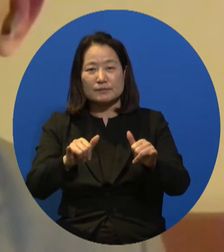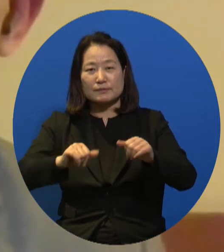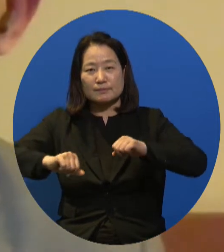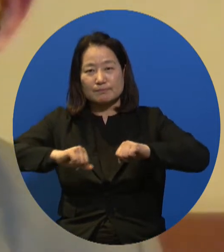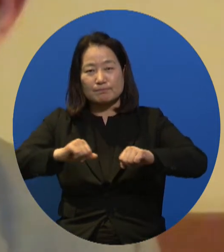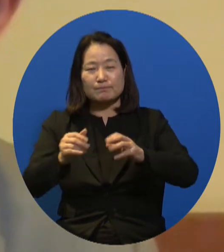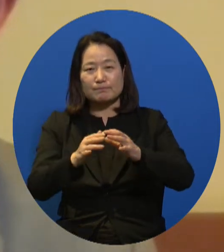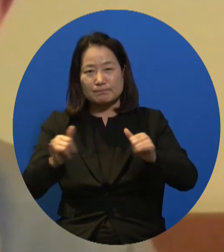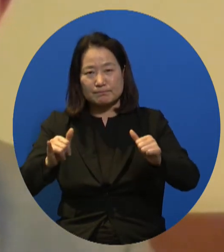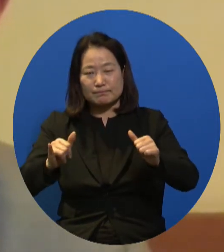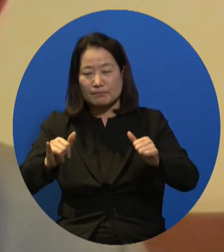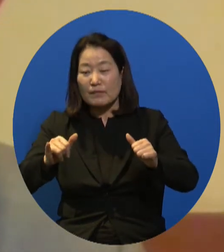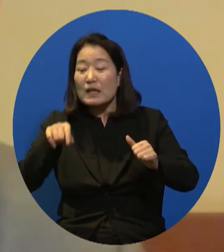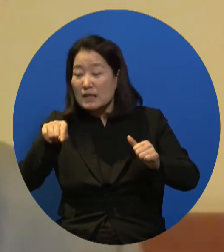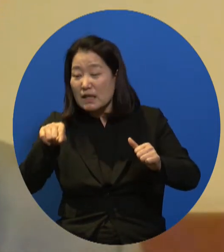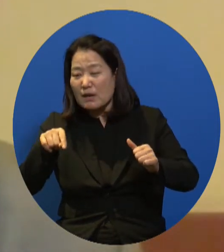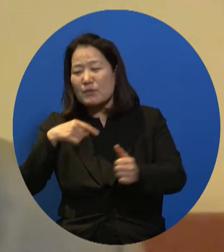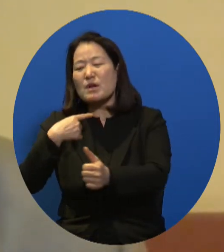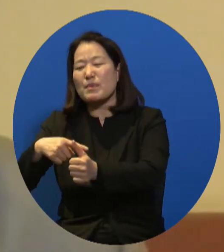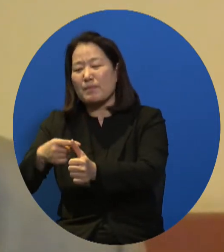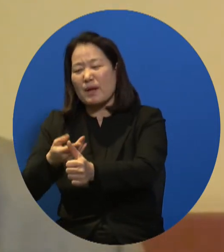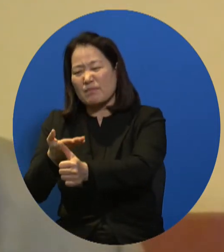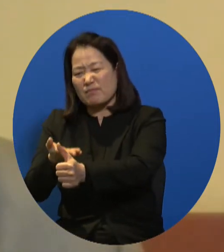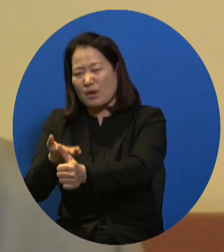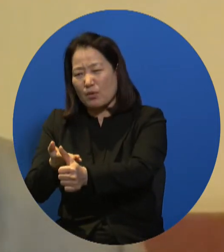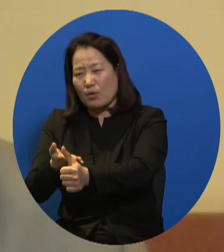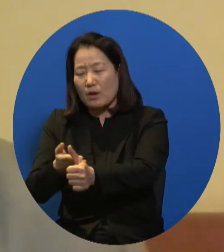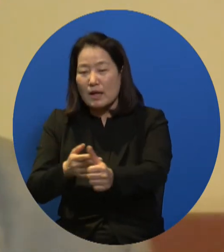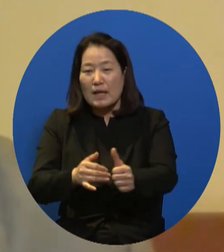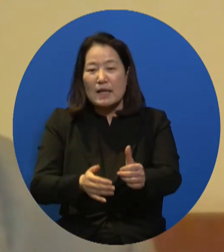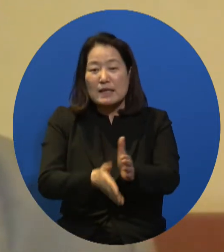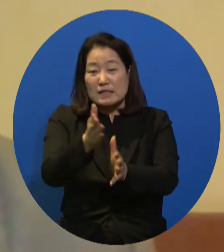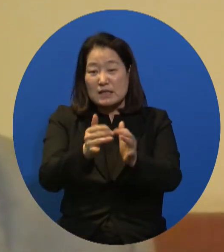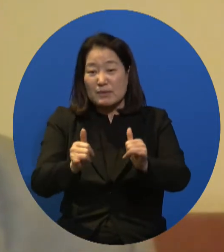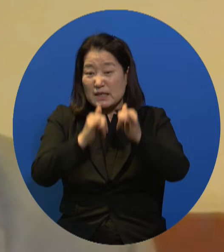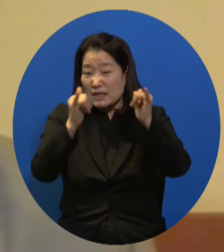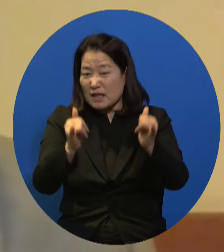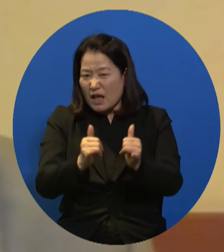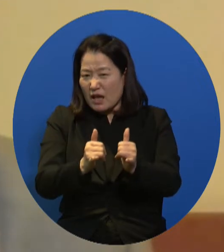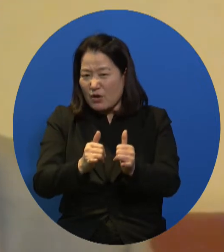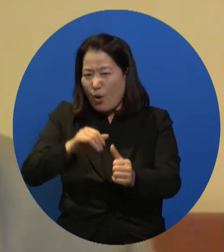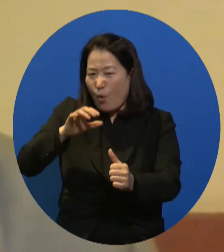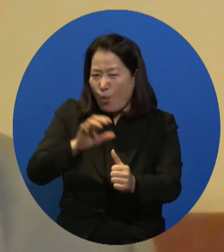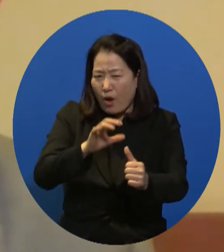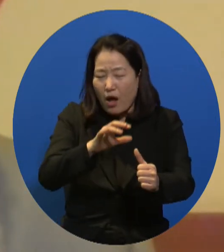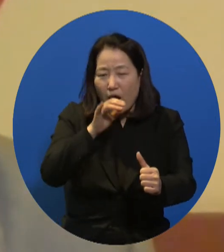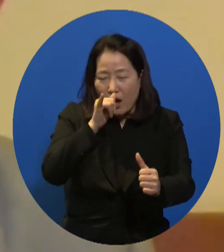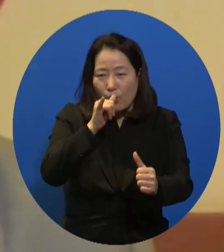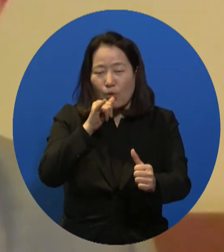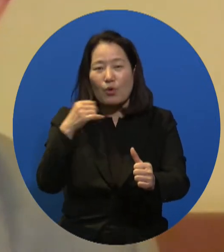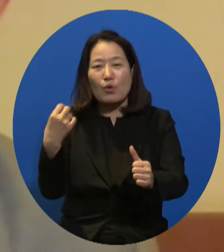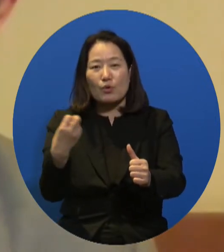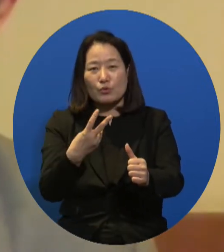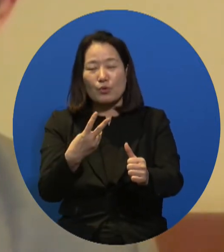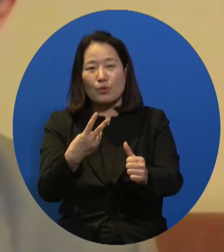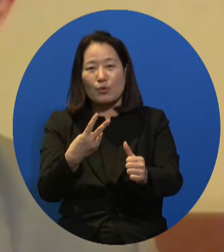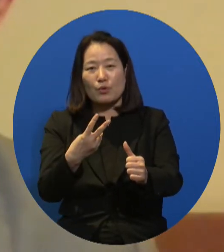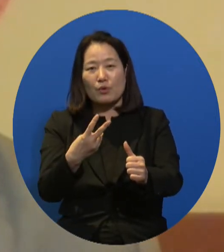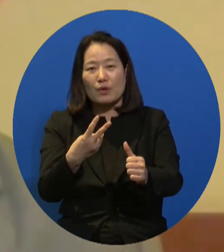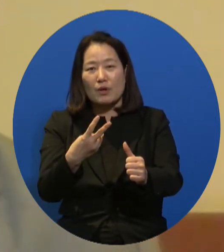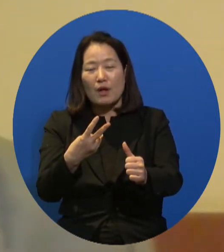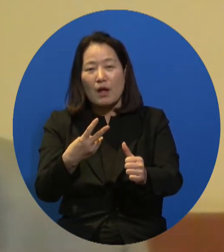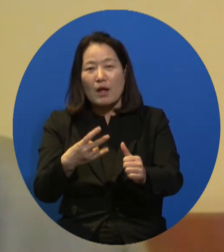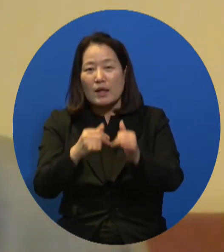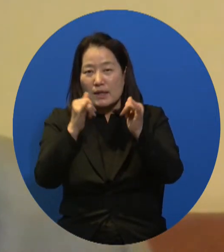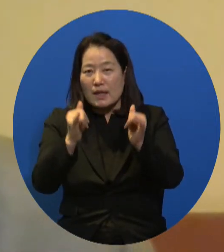informal pressure on civil society, including the withdrawal of funds and the threat of civil